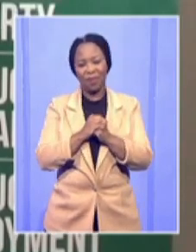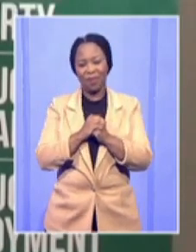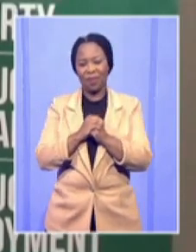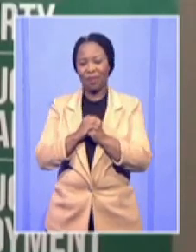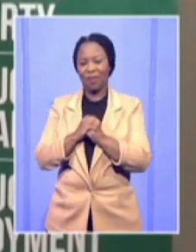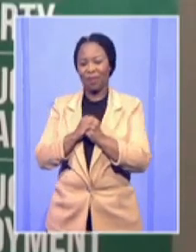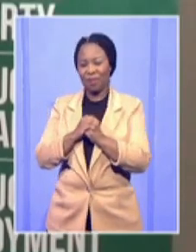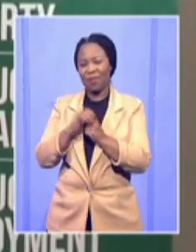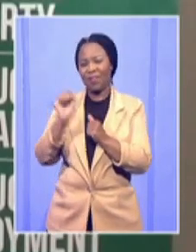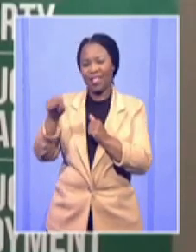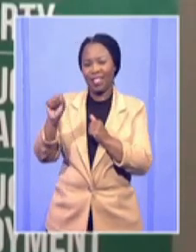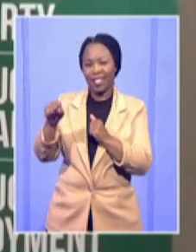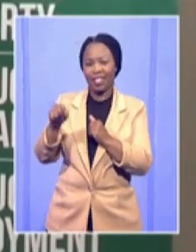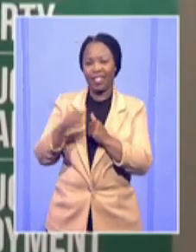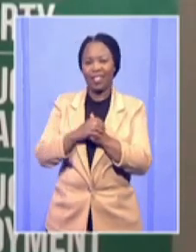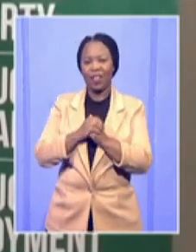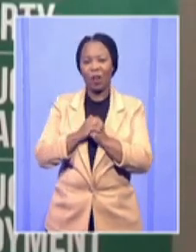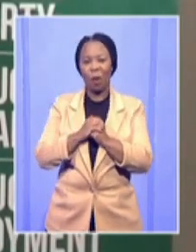Yes.